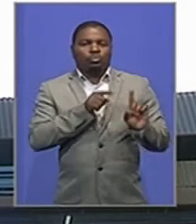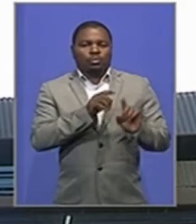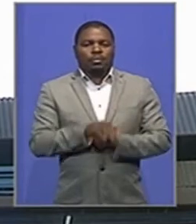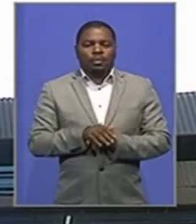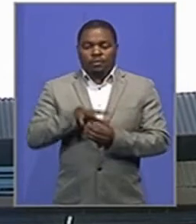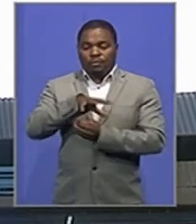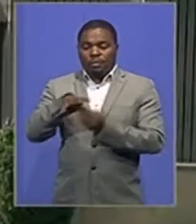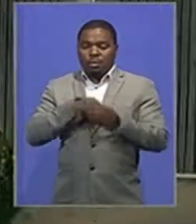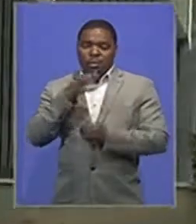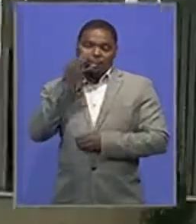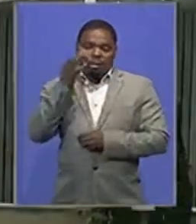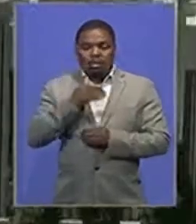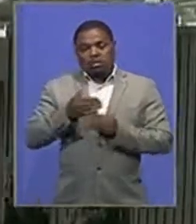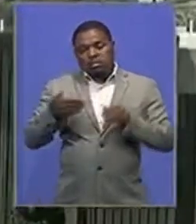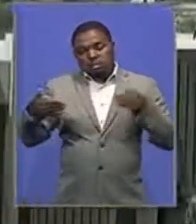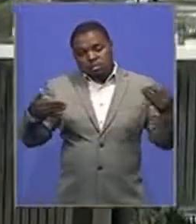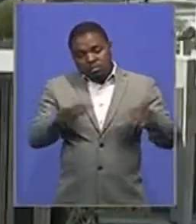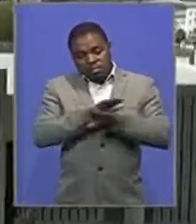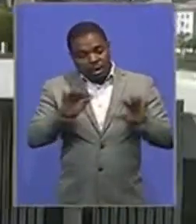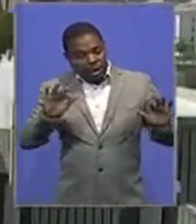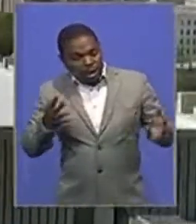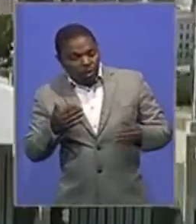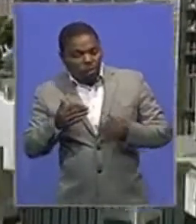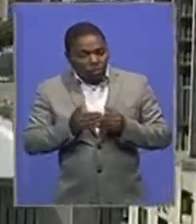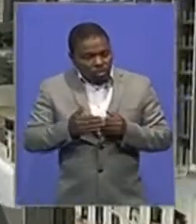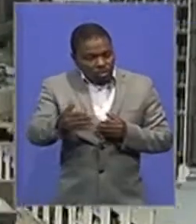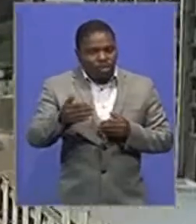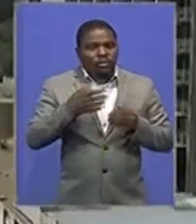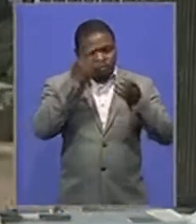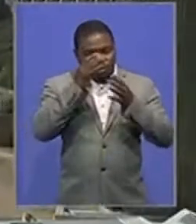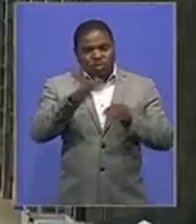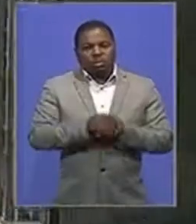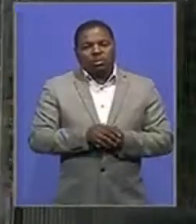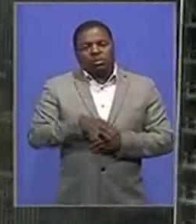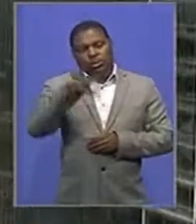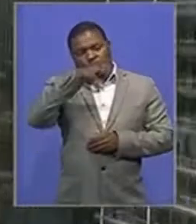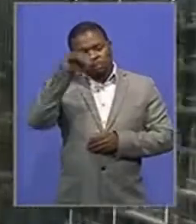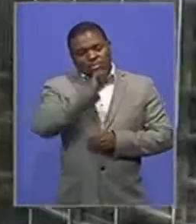bolela dintlha tša poloko kgauswinyana a moya wa gagwe o robale ka khutšo.